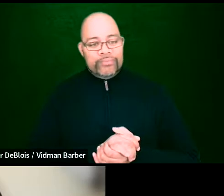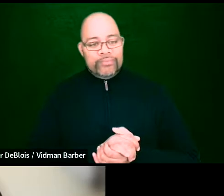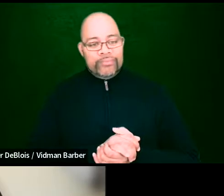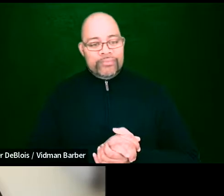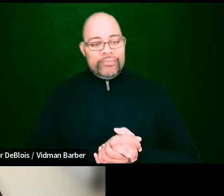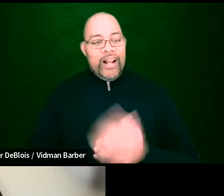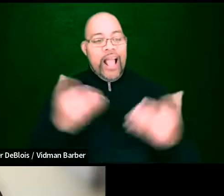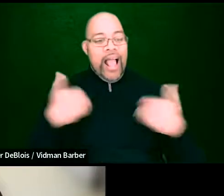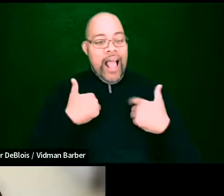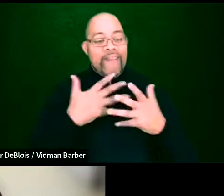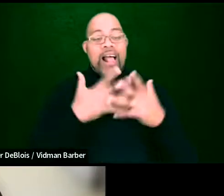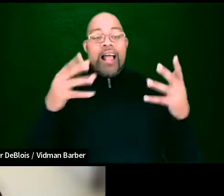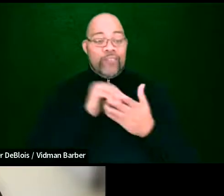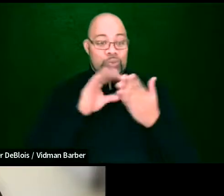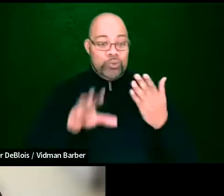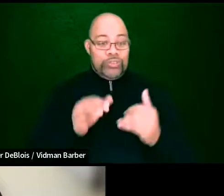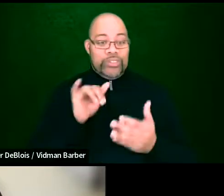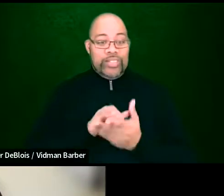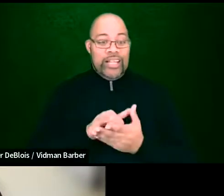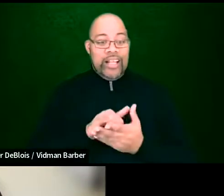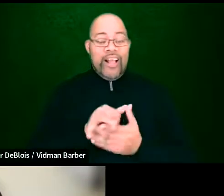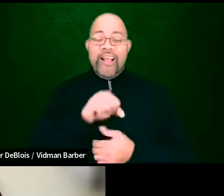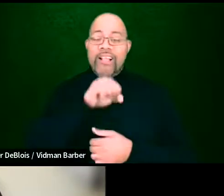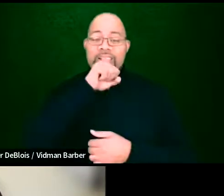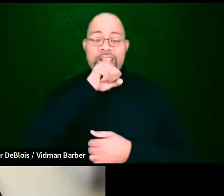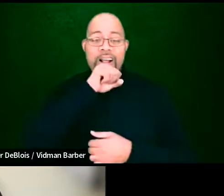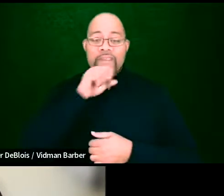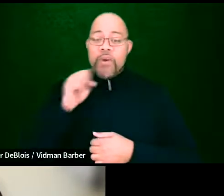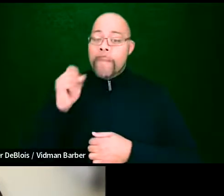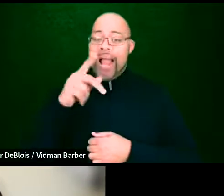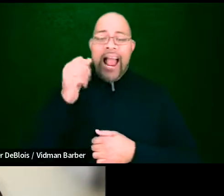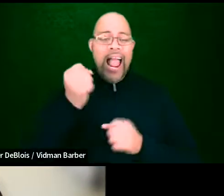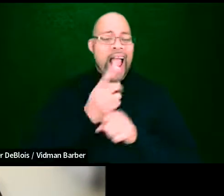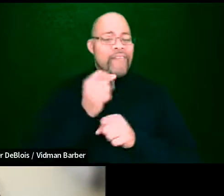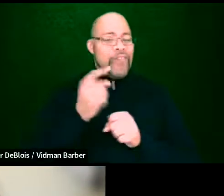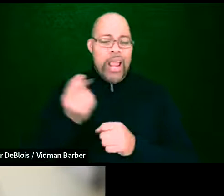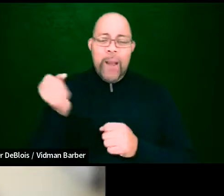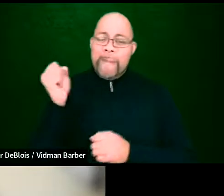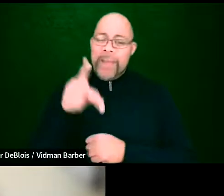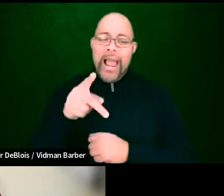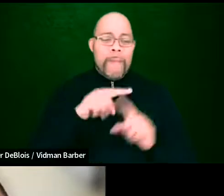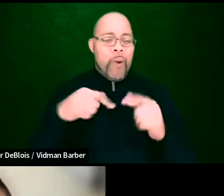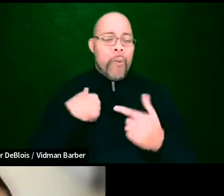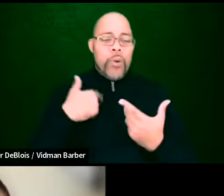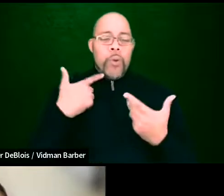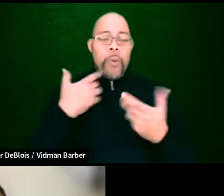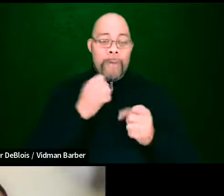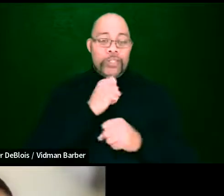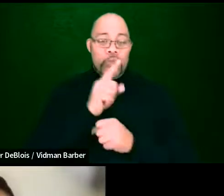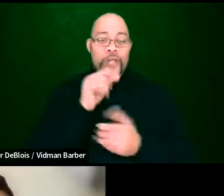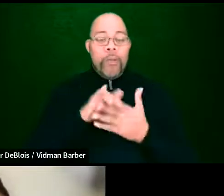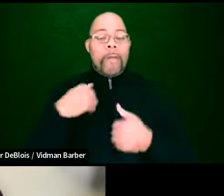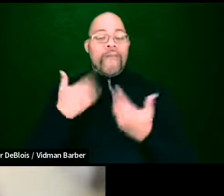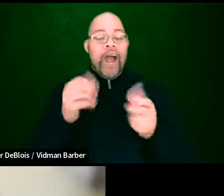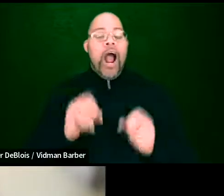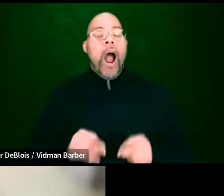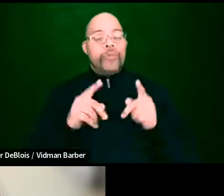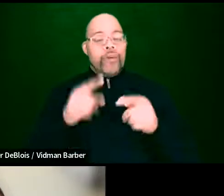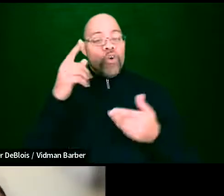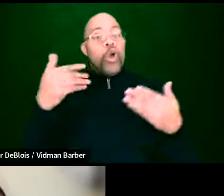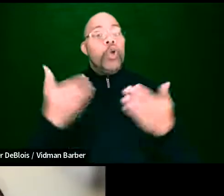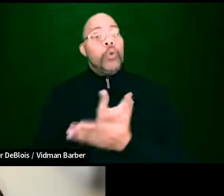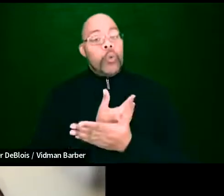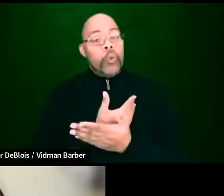We have a lot of students that love to return every year, but we do want to make sure that we provide opportunities for